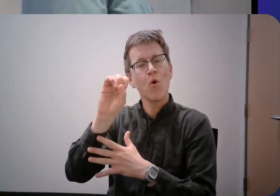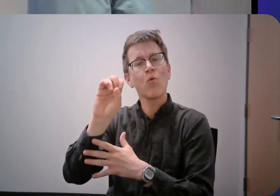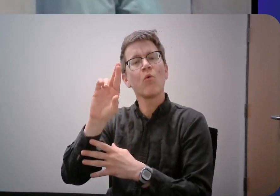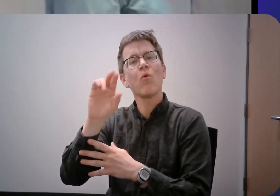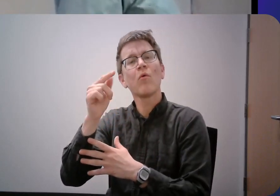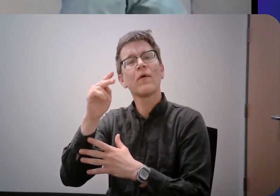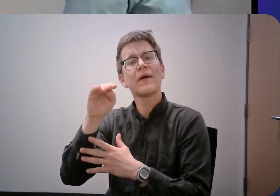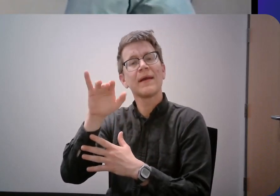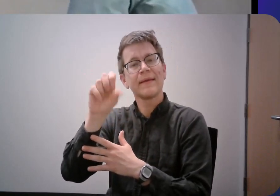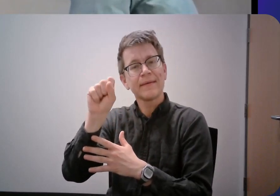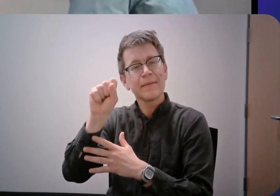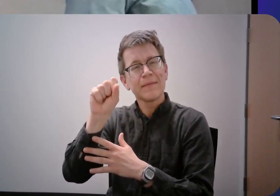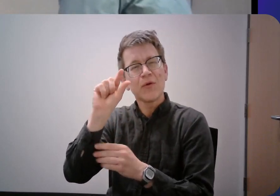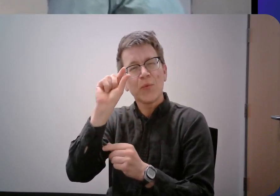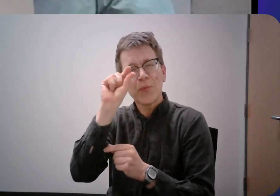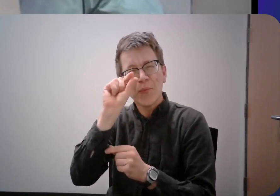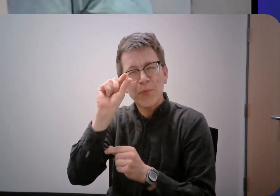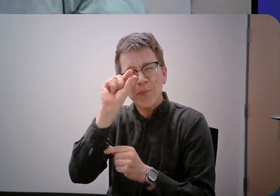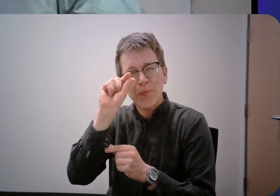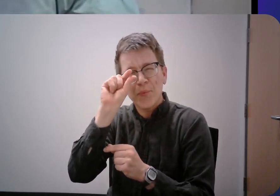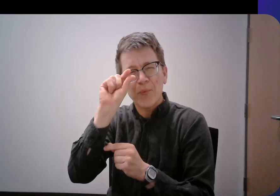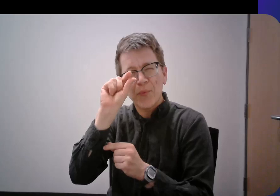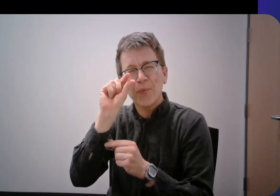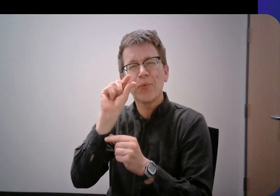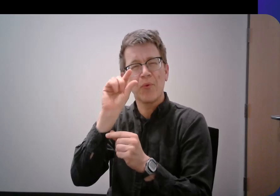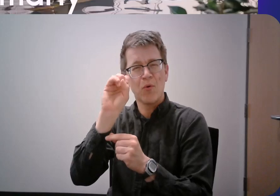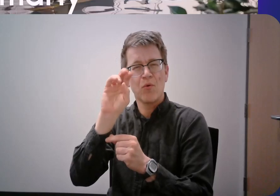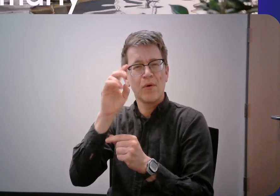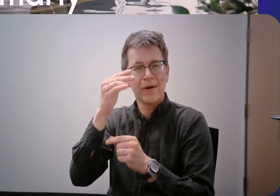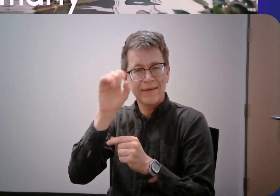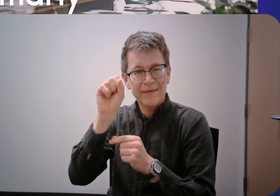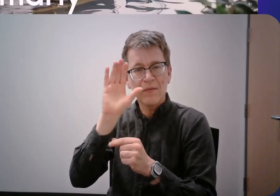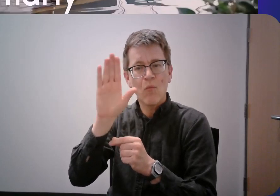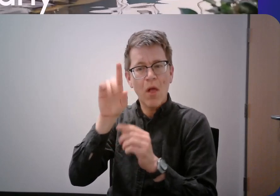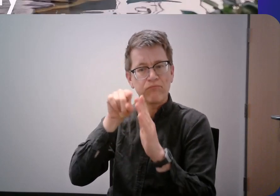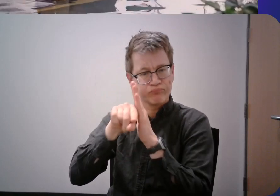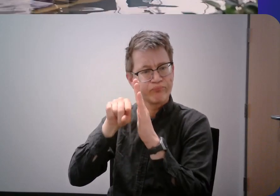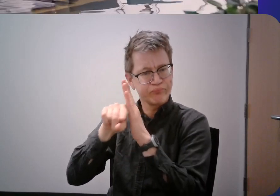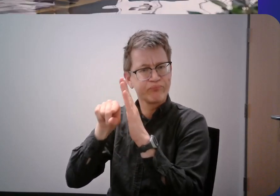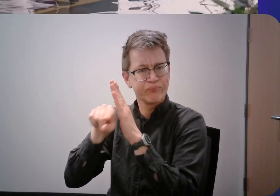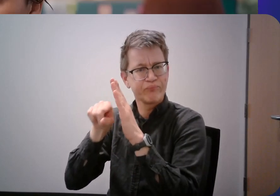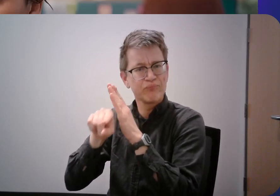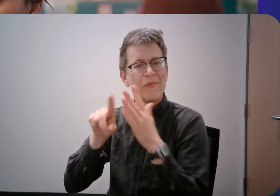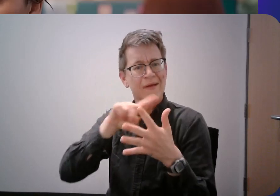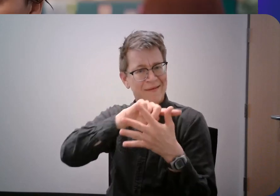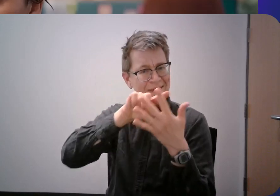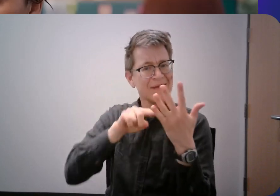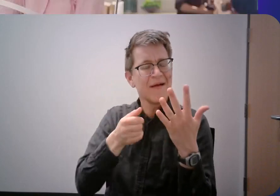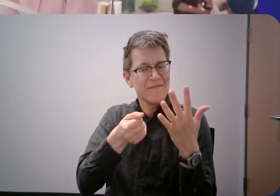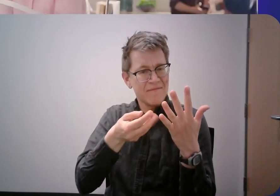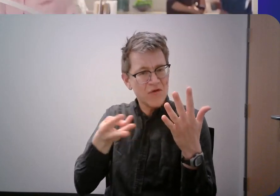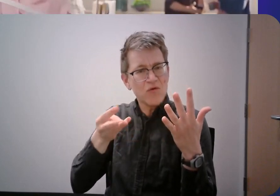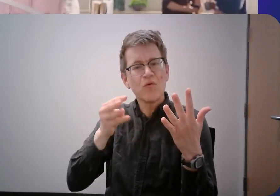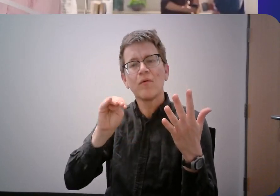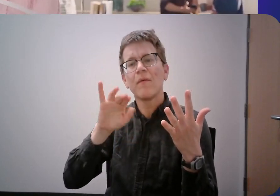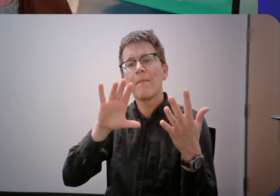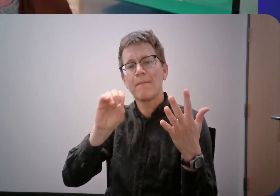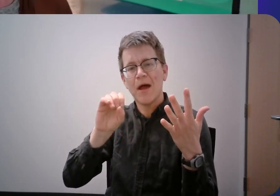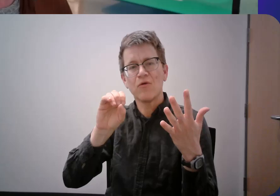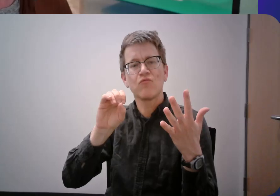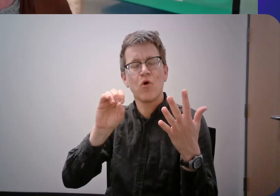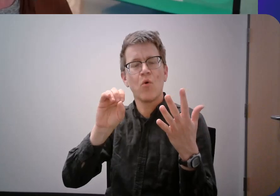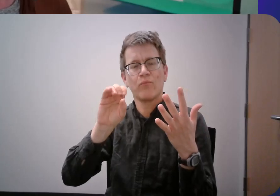to be a few microorganisms that we're going to be talking about. How am I already underwater? I'm in the same boat. I'm in an actual